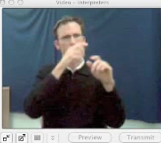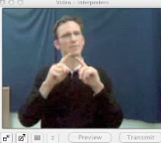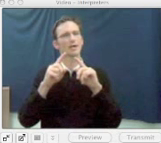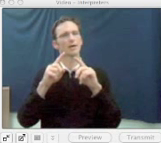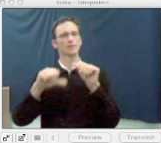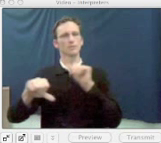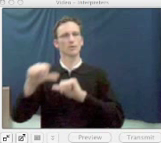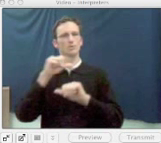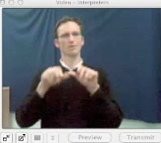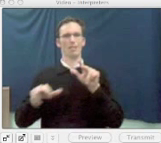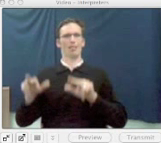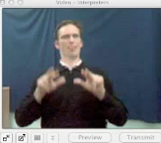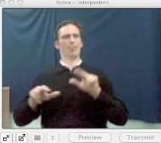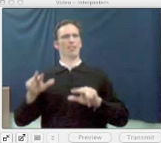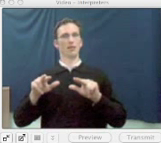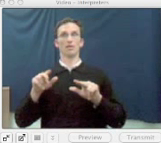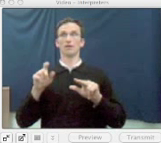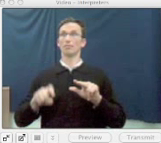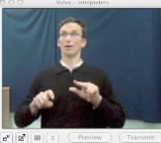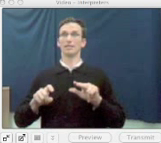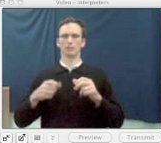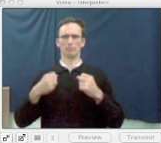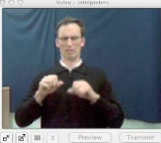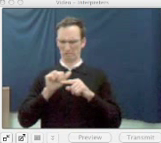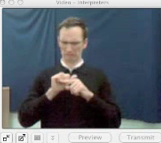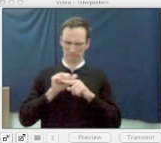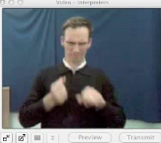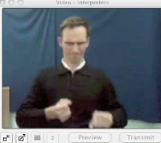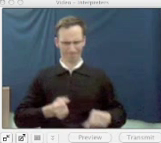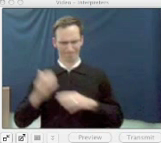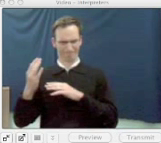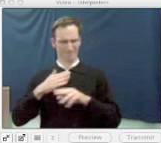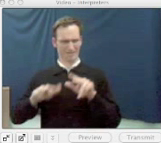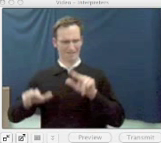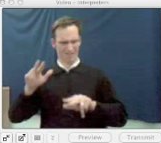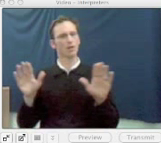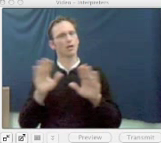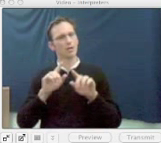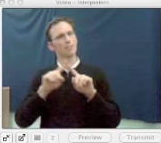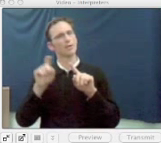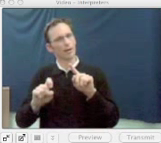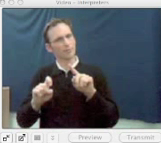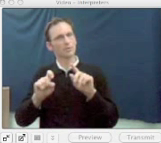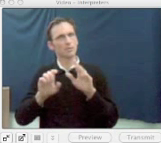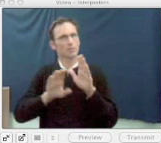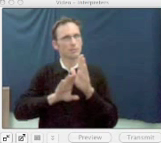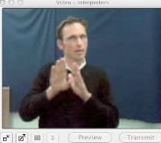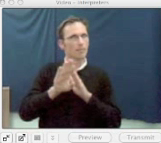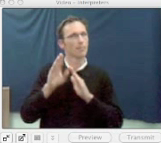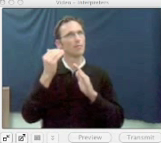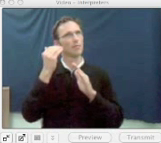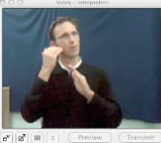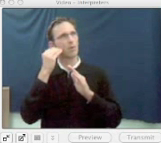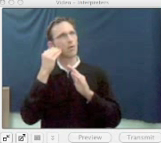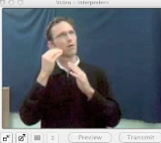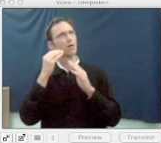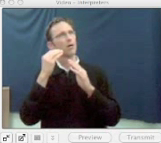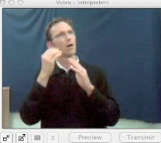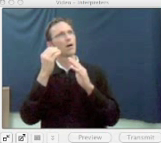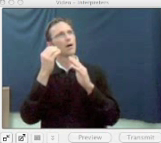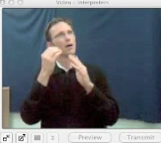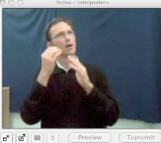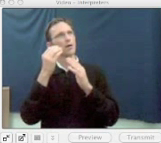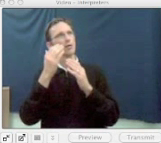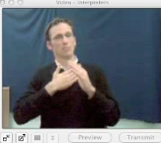skills, so we have to get rid of them by any means. But we certainly have to work to develop that aspect of them and to recognize any of the limitations, but that goes to